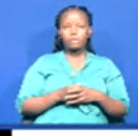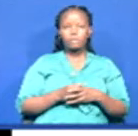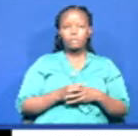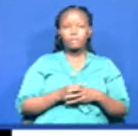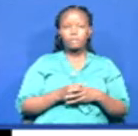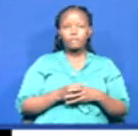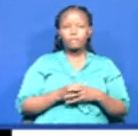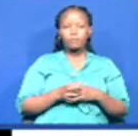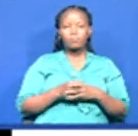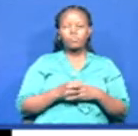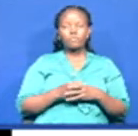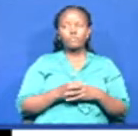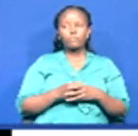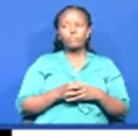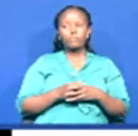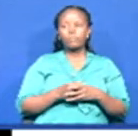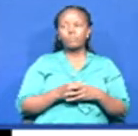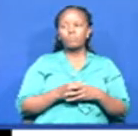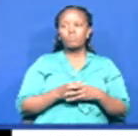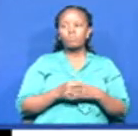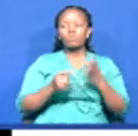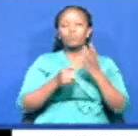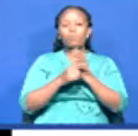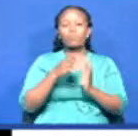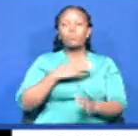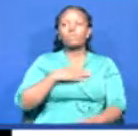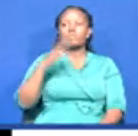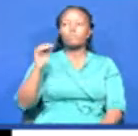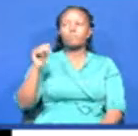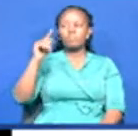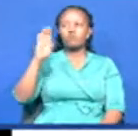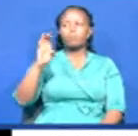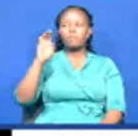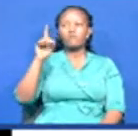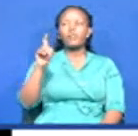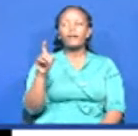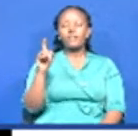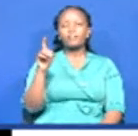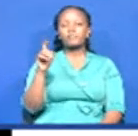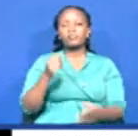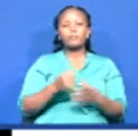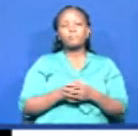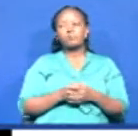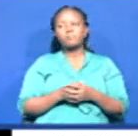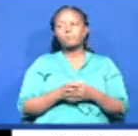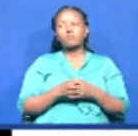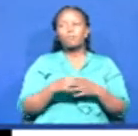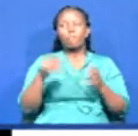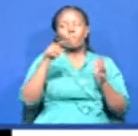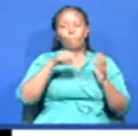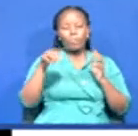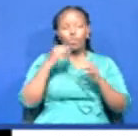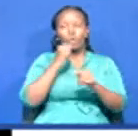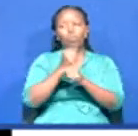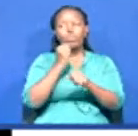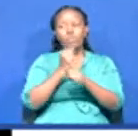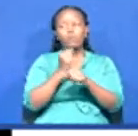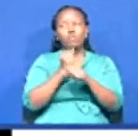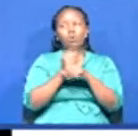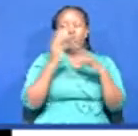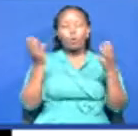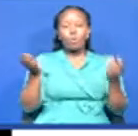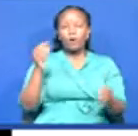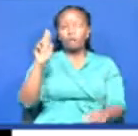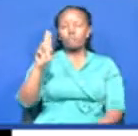My name is Alex Fantas Wagare. I come from Protection Logics. We work for Unilever